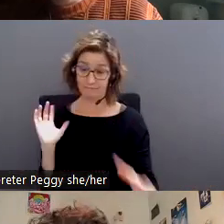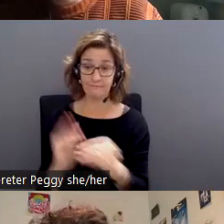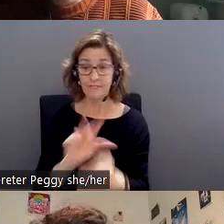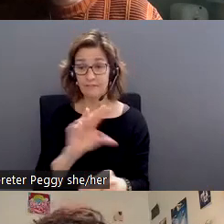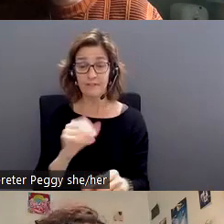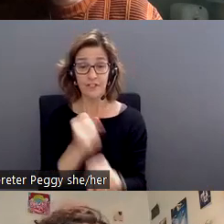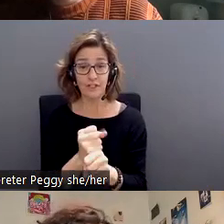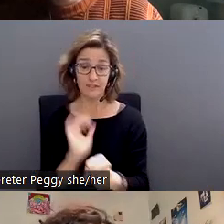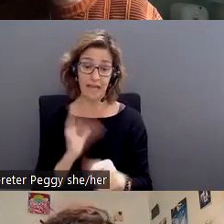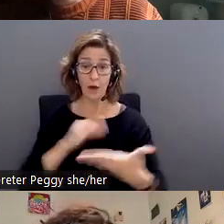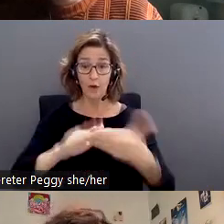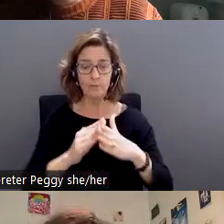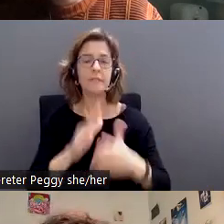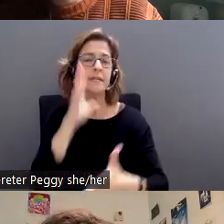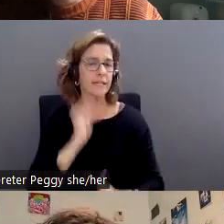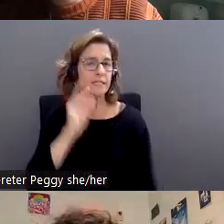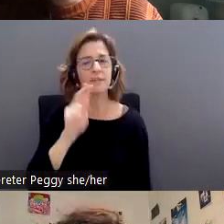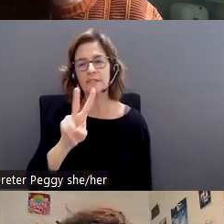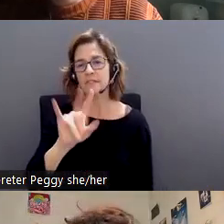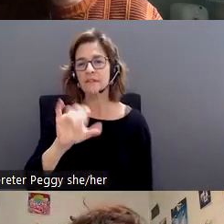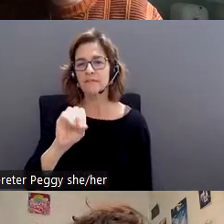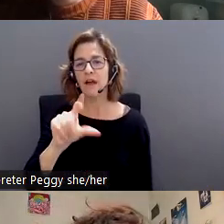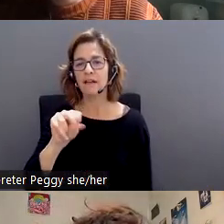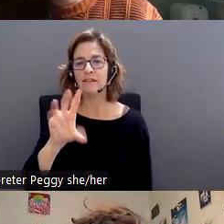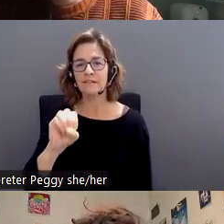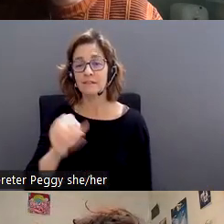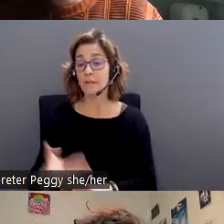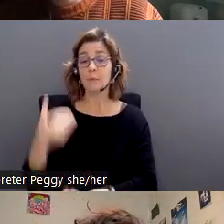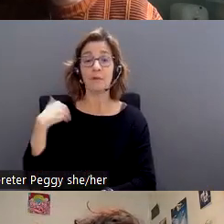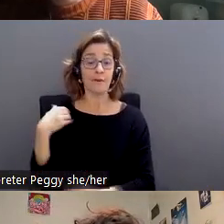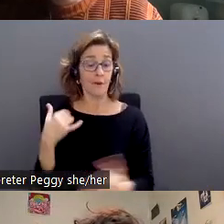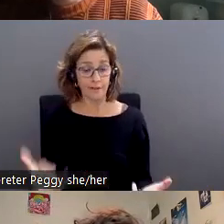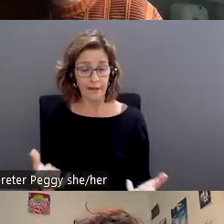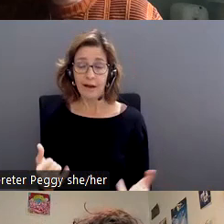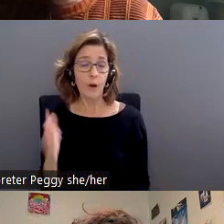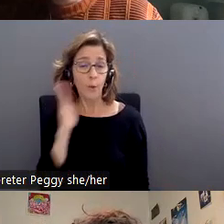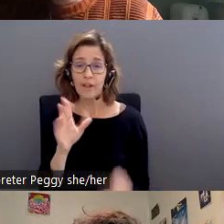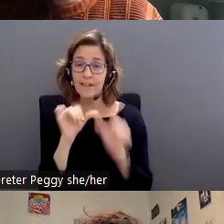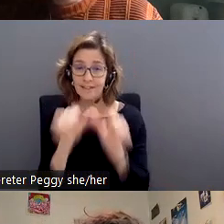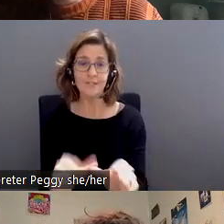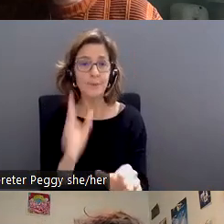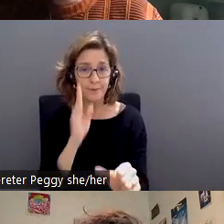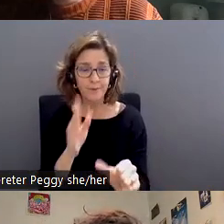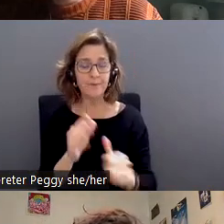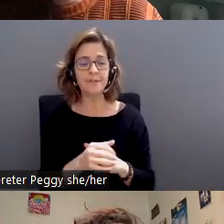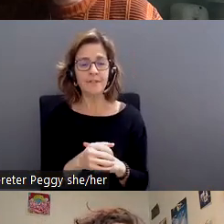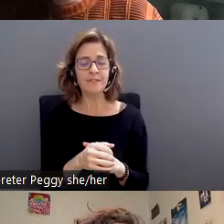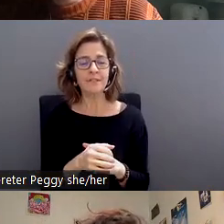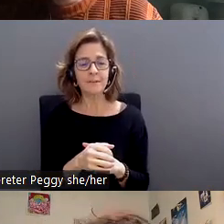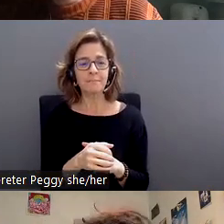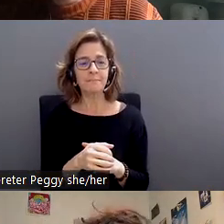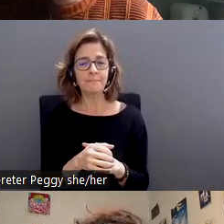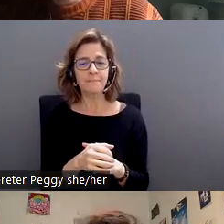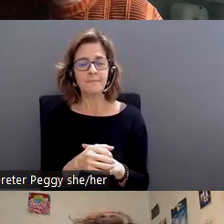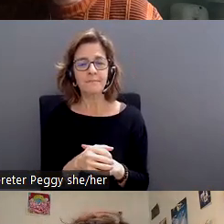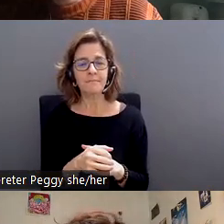and before, and will continue. And so I think one of the key